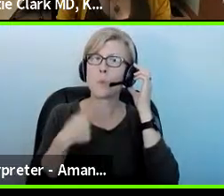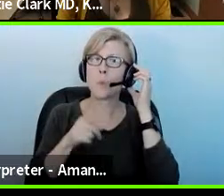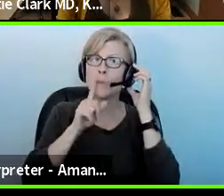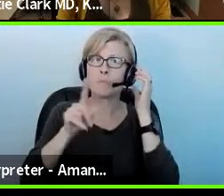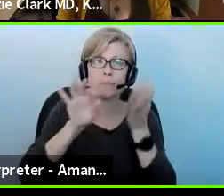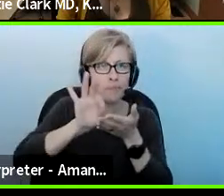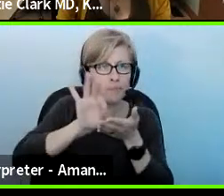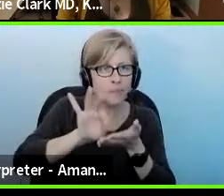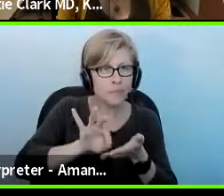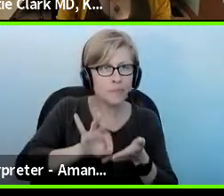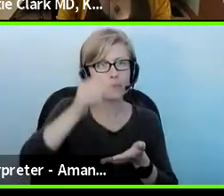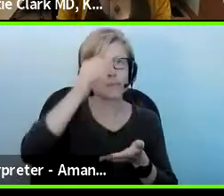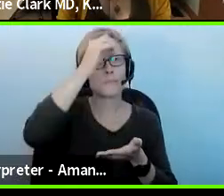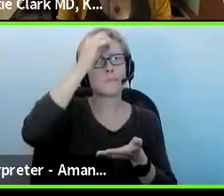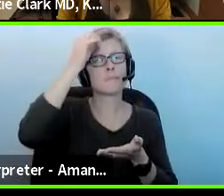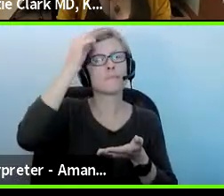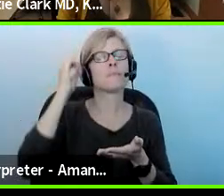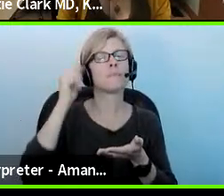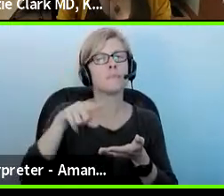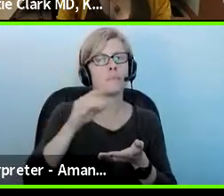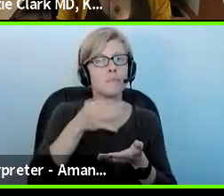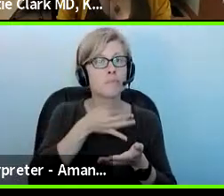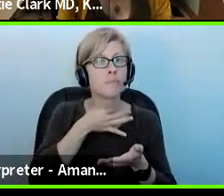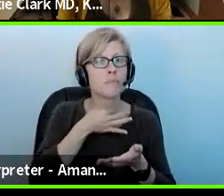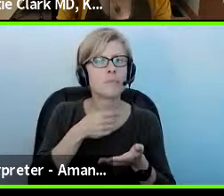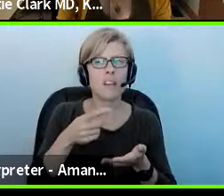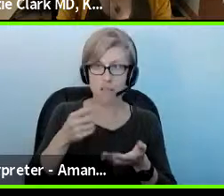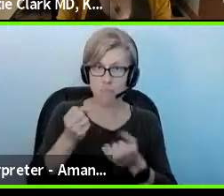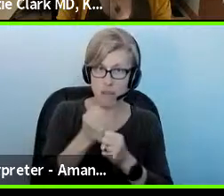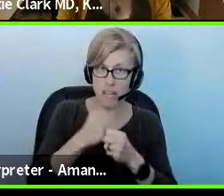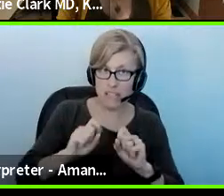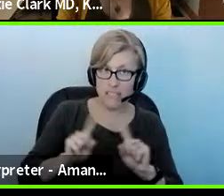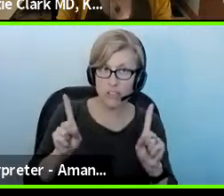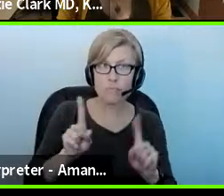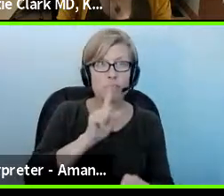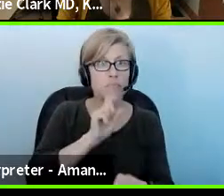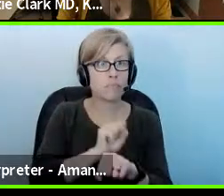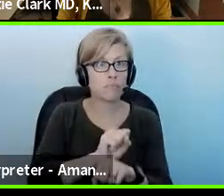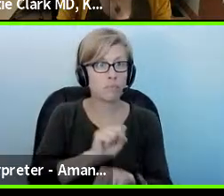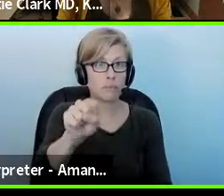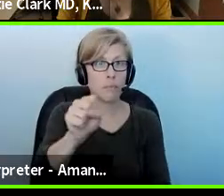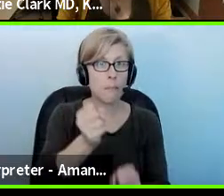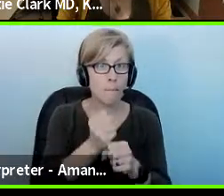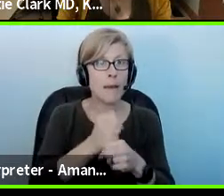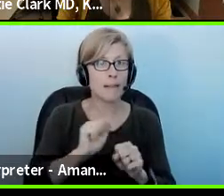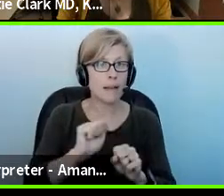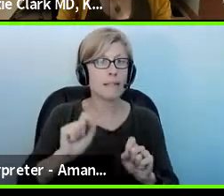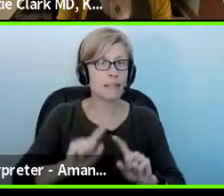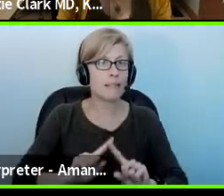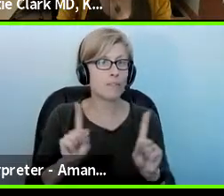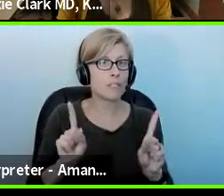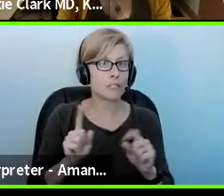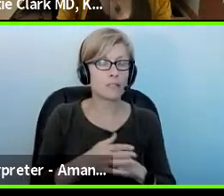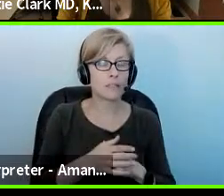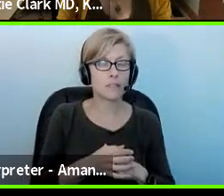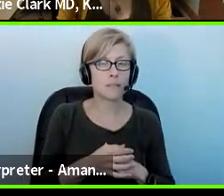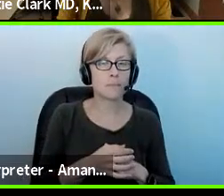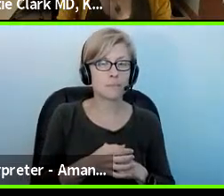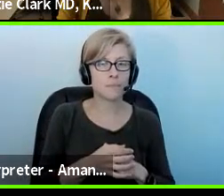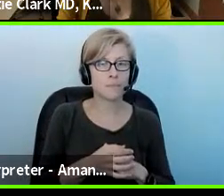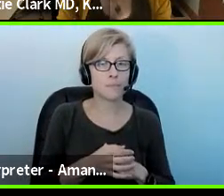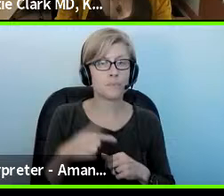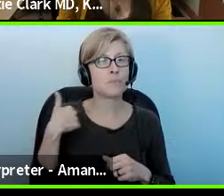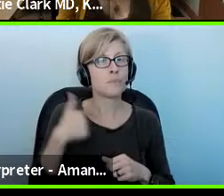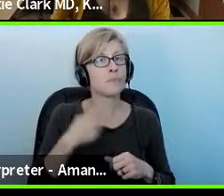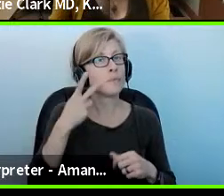for those that are wondering if it's making a difference, it certainly is making a difference. And the big piece where we've